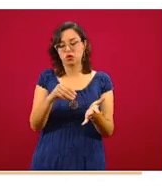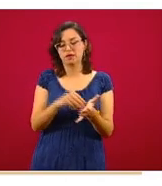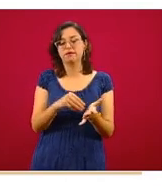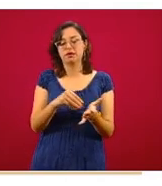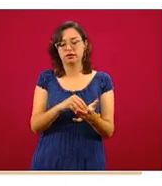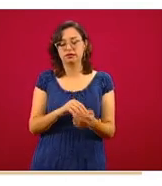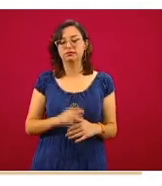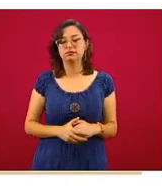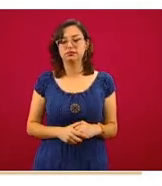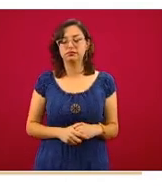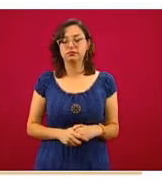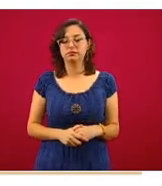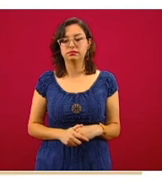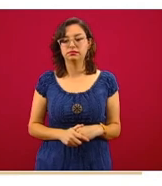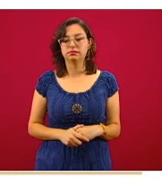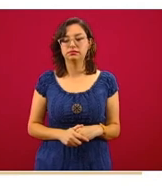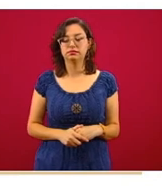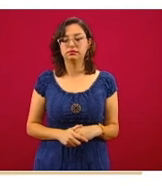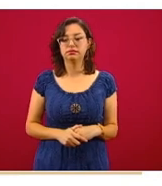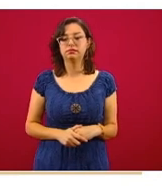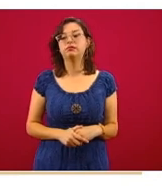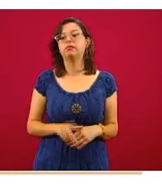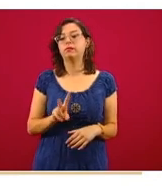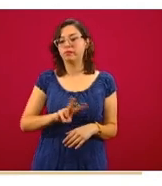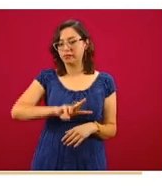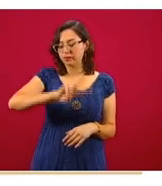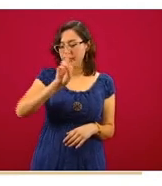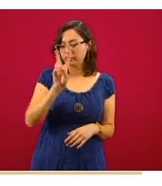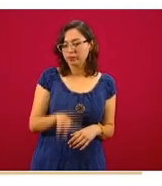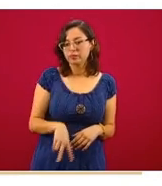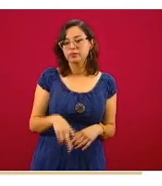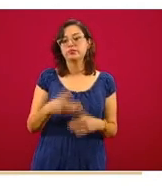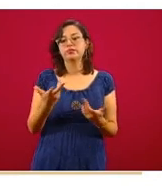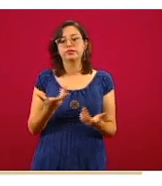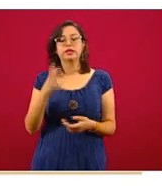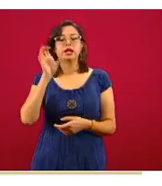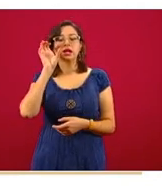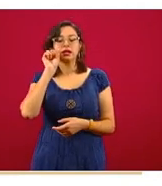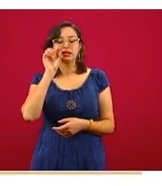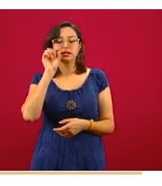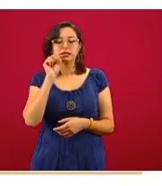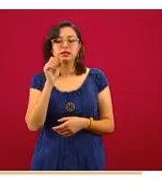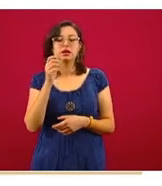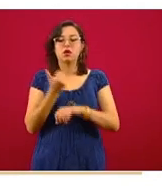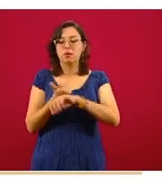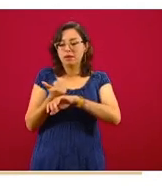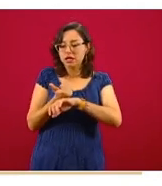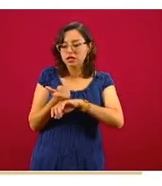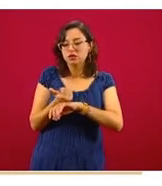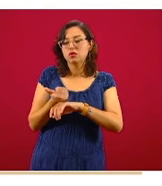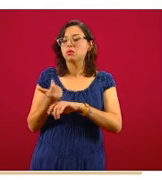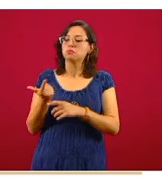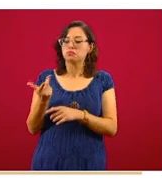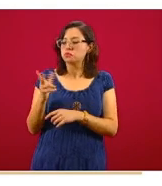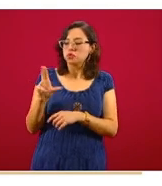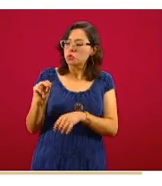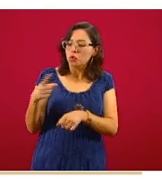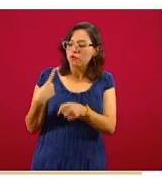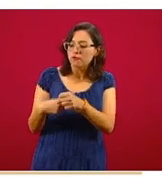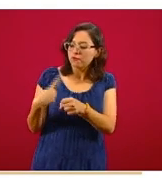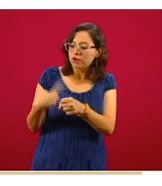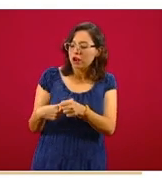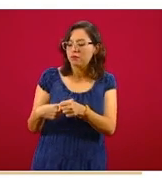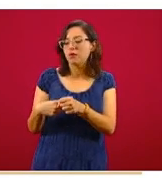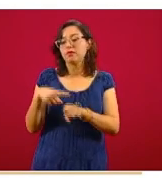average, take into account the positive result rate, on average half of these yellow proportion